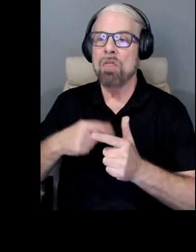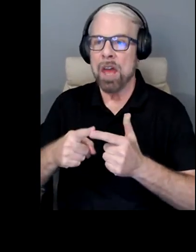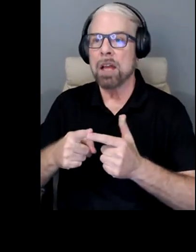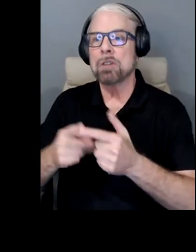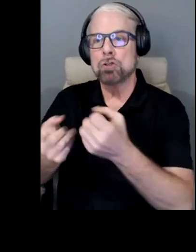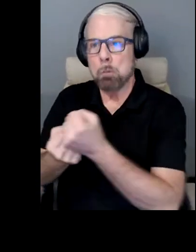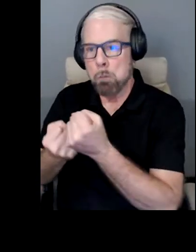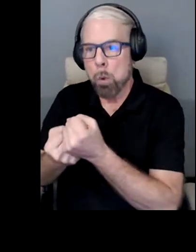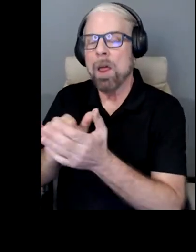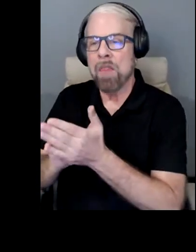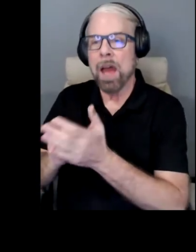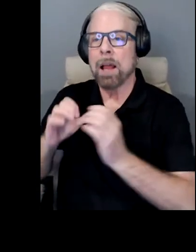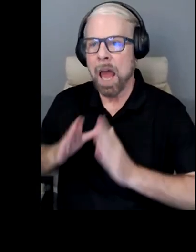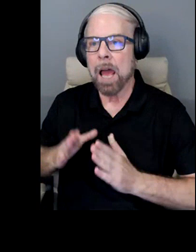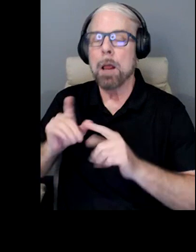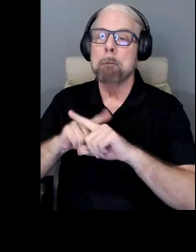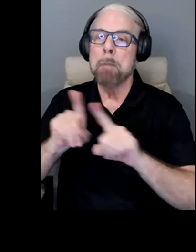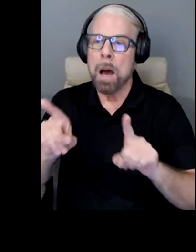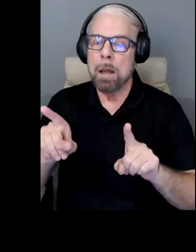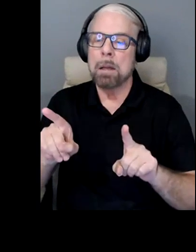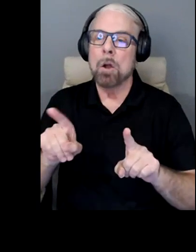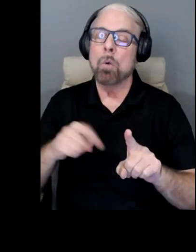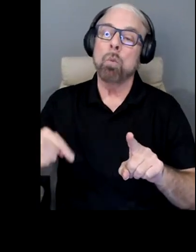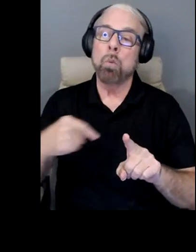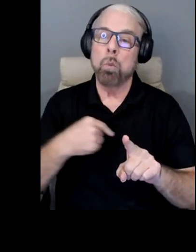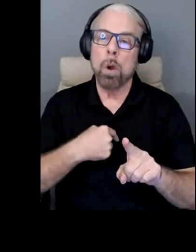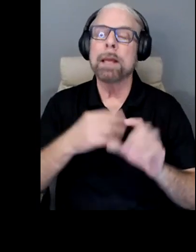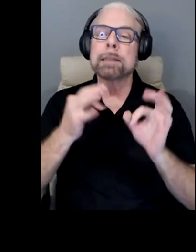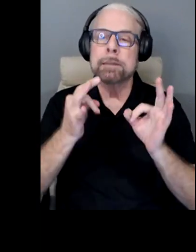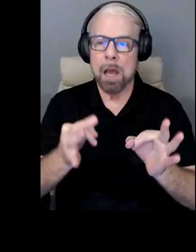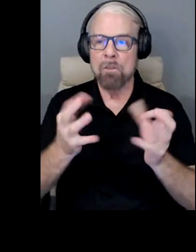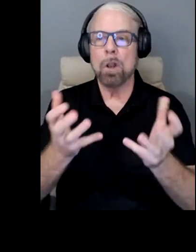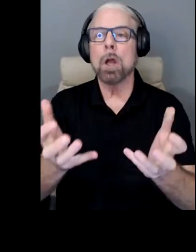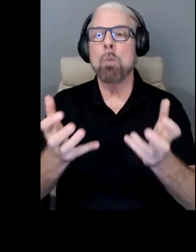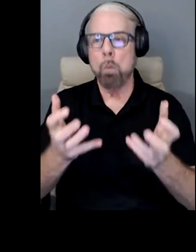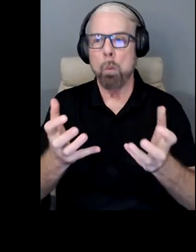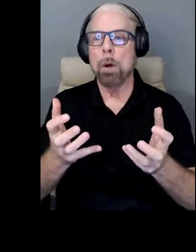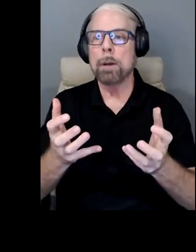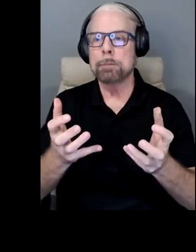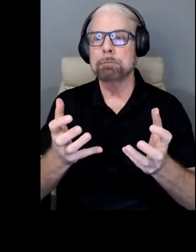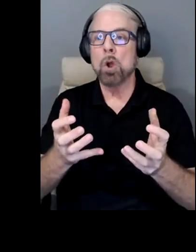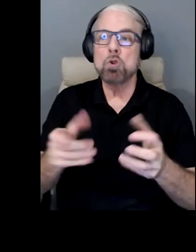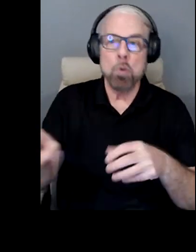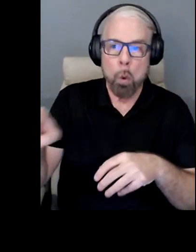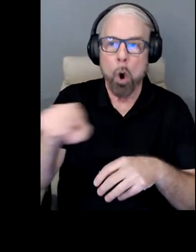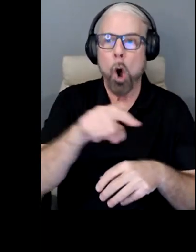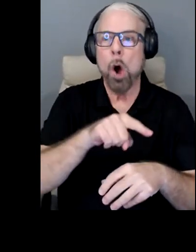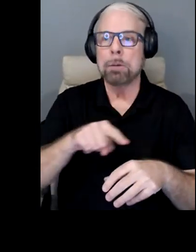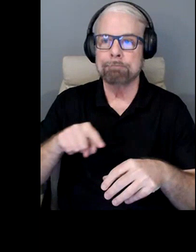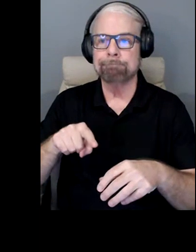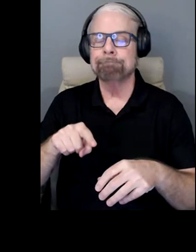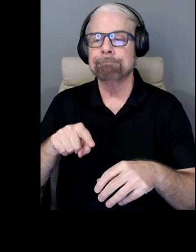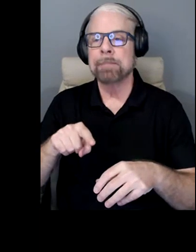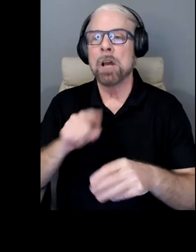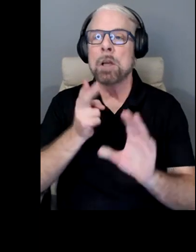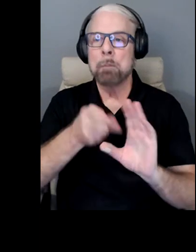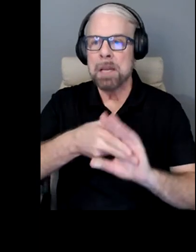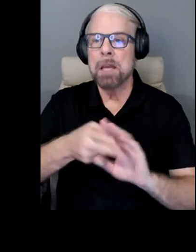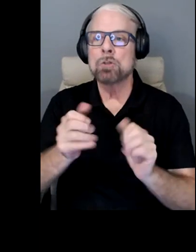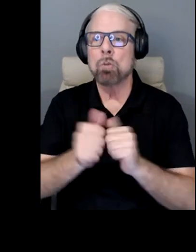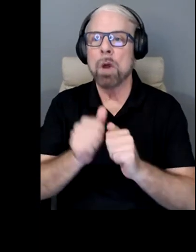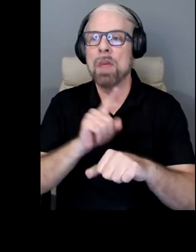that client. But we absolutely want folks to participate in the